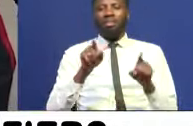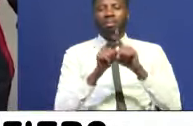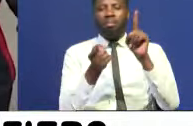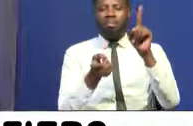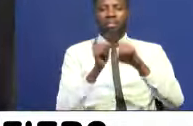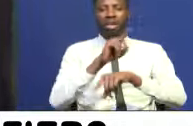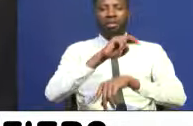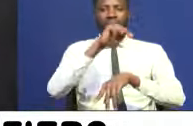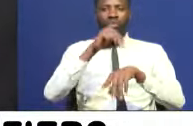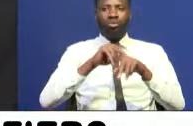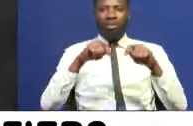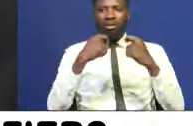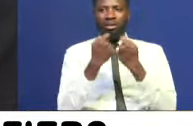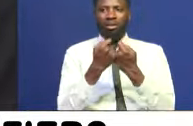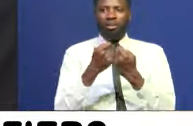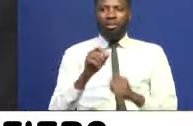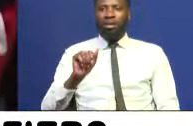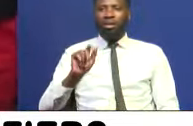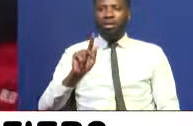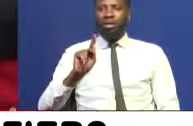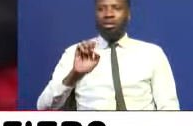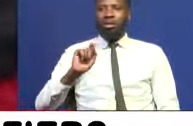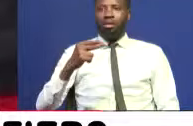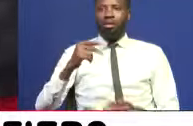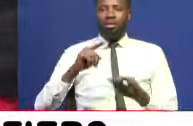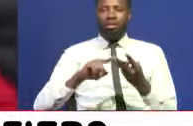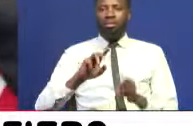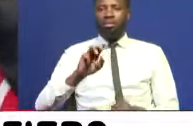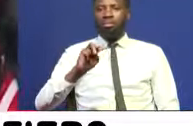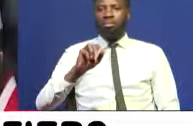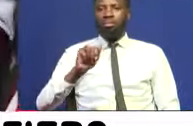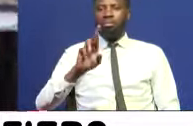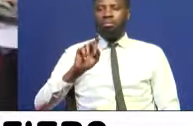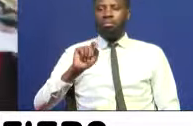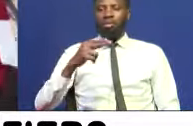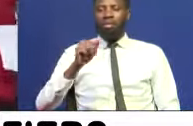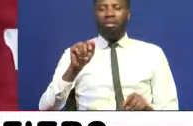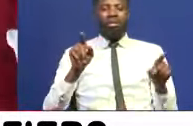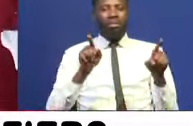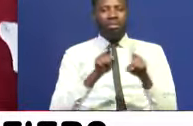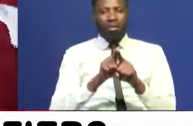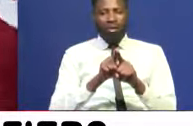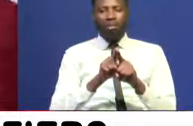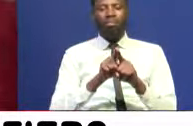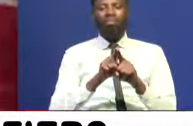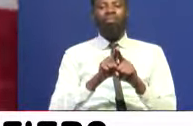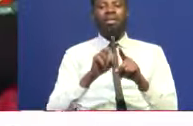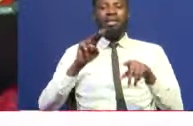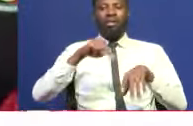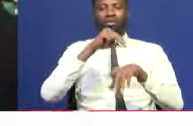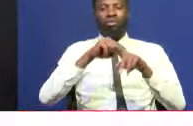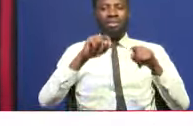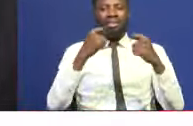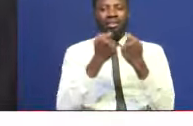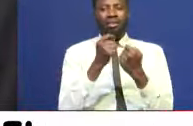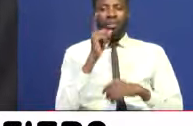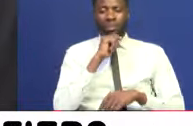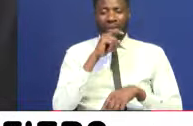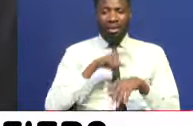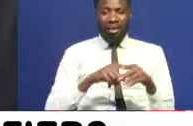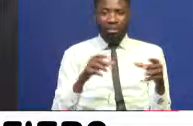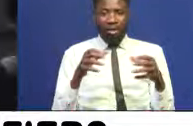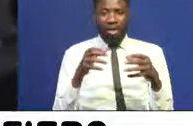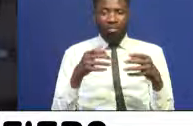national fold, while Phoebe Akech and Martha Amuyolet have also earned call-ups following their solid performances at club